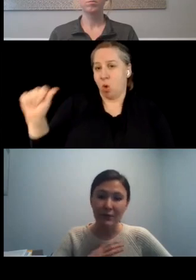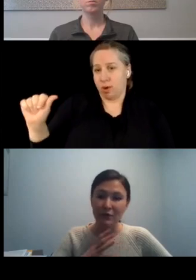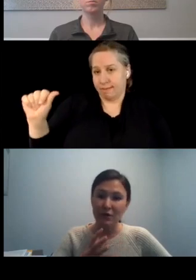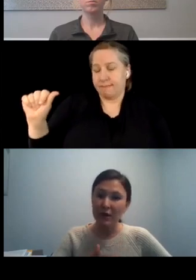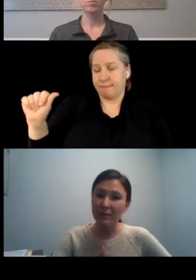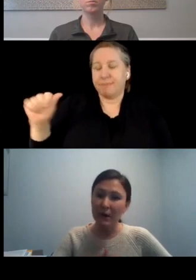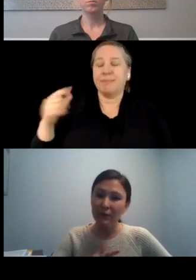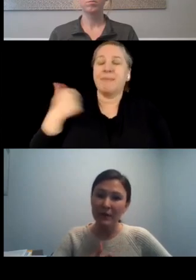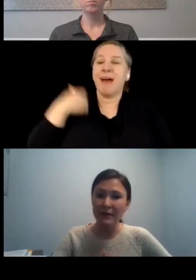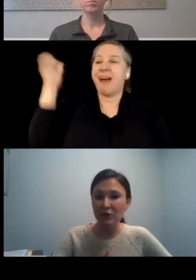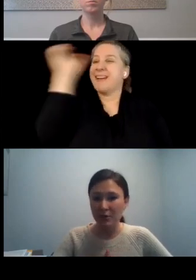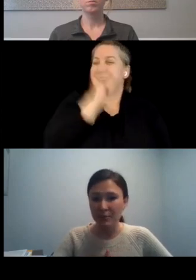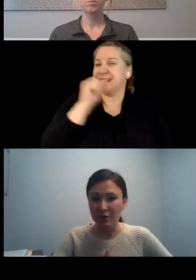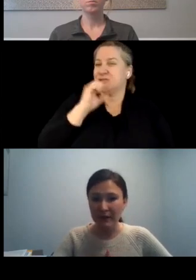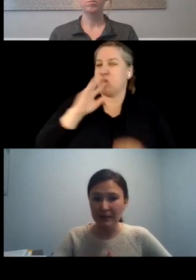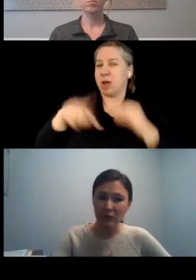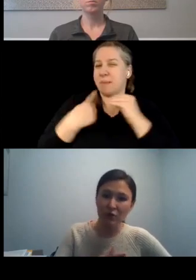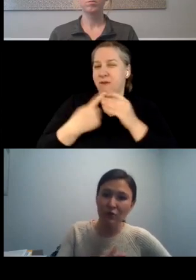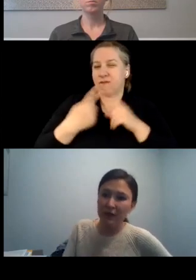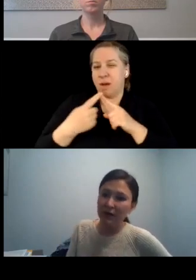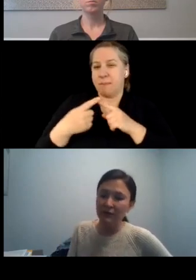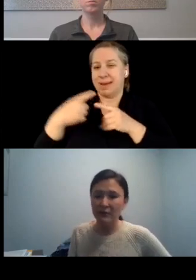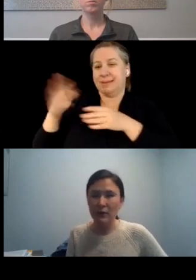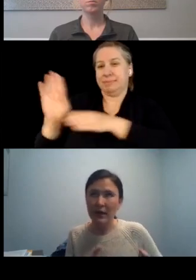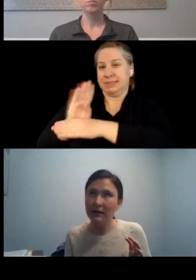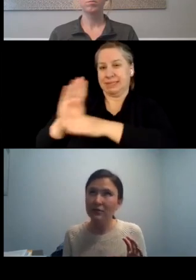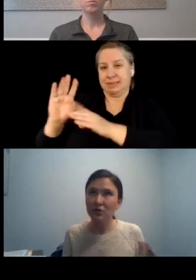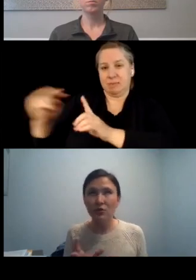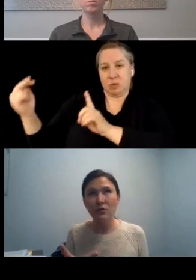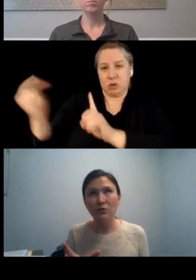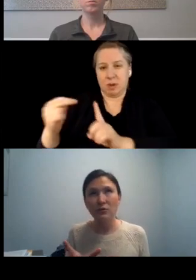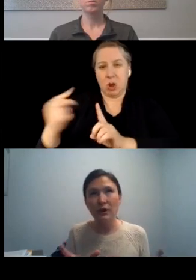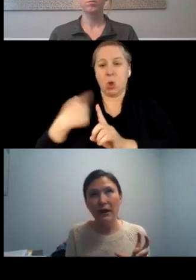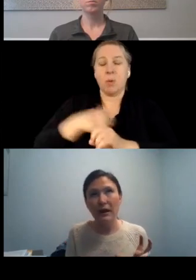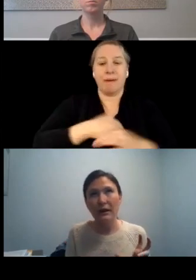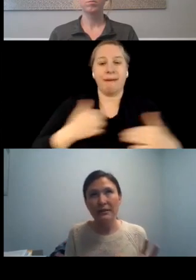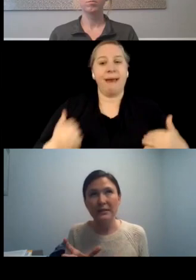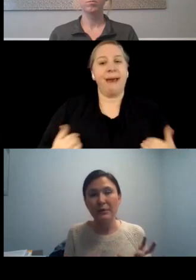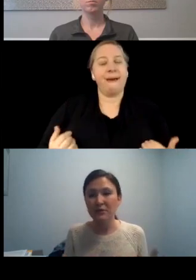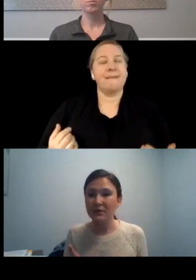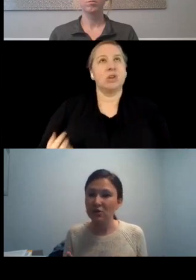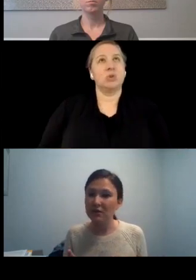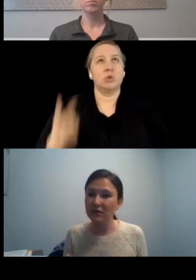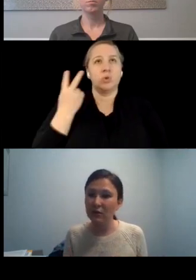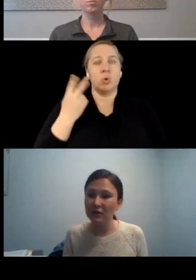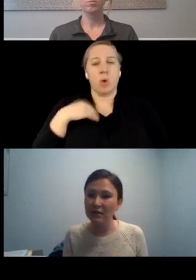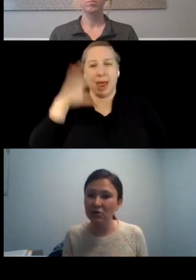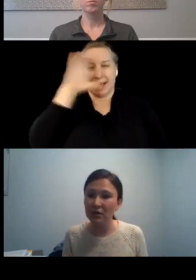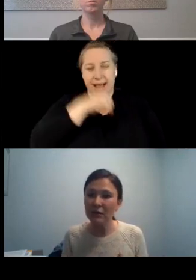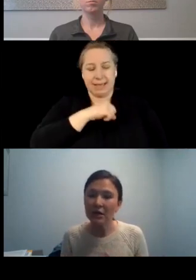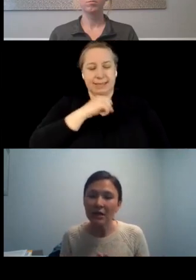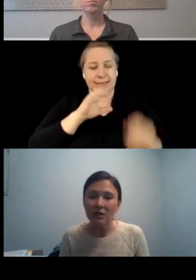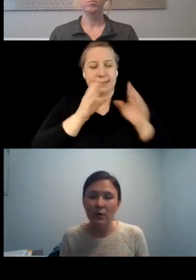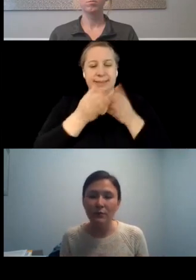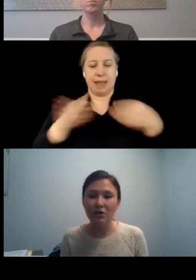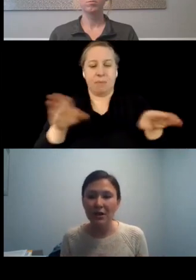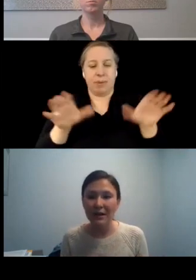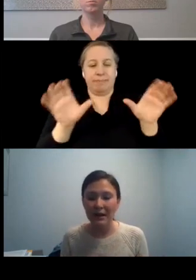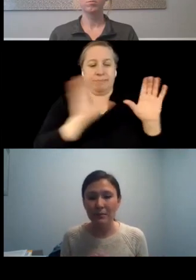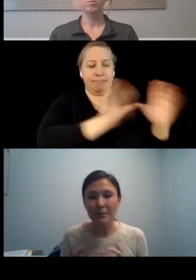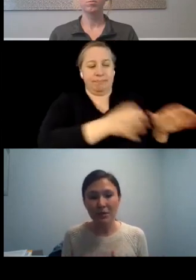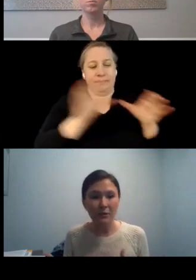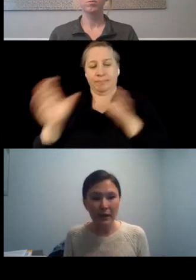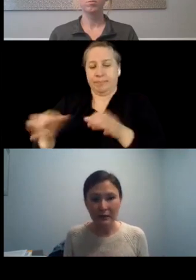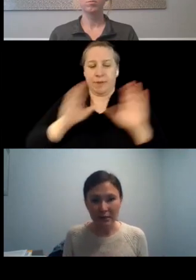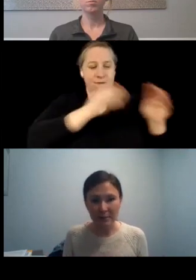And I guess we're talking about from an industry perspective, we have two, separate divisions of the organization. So we